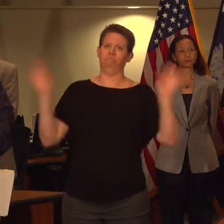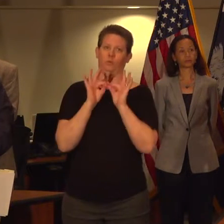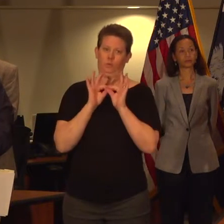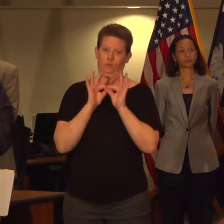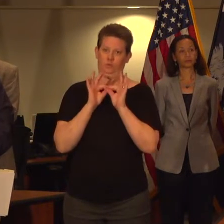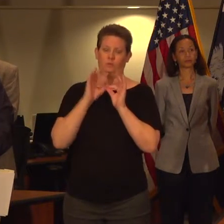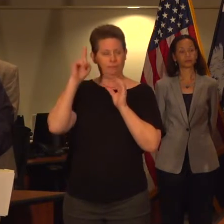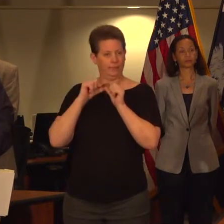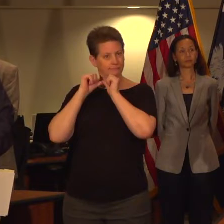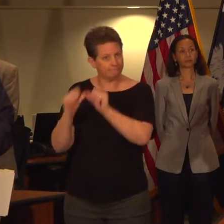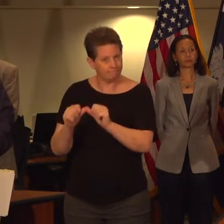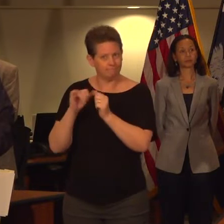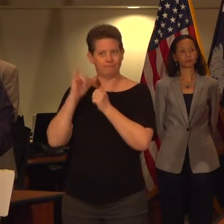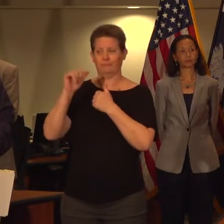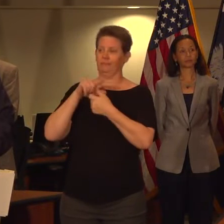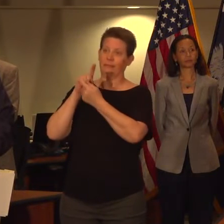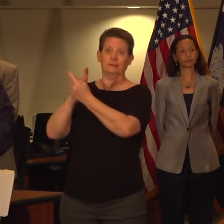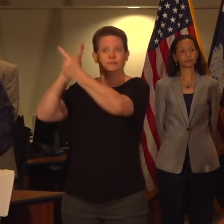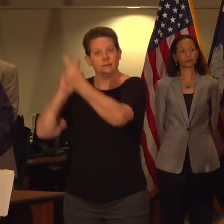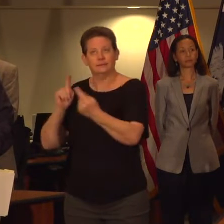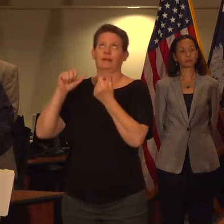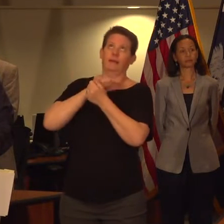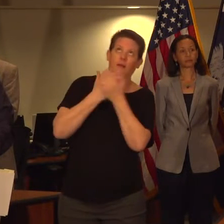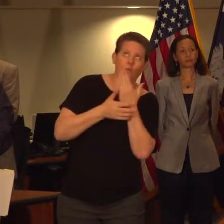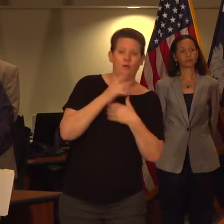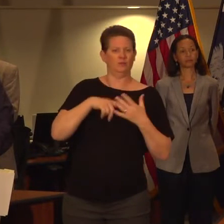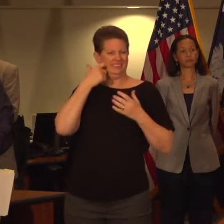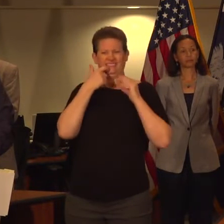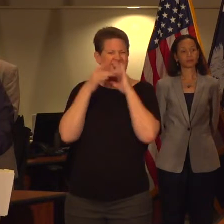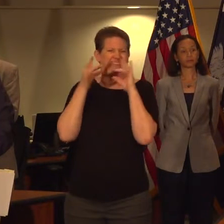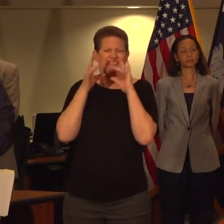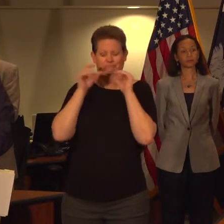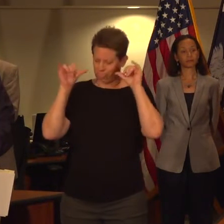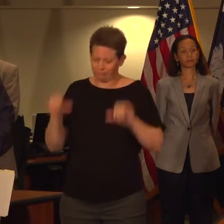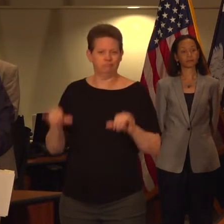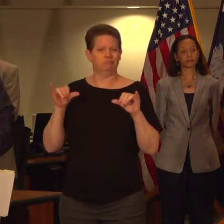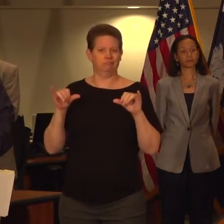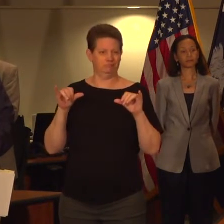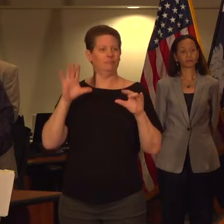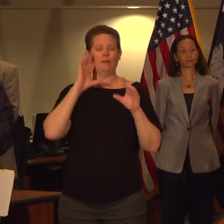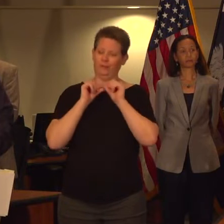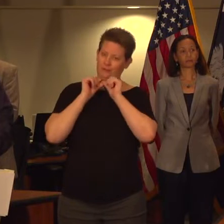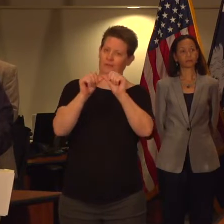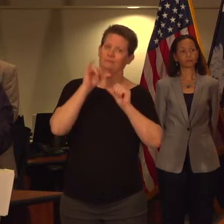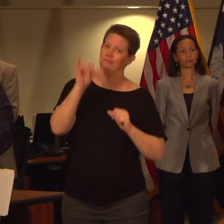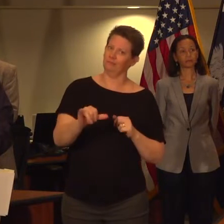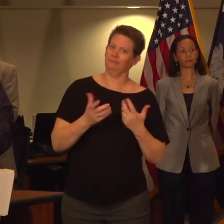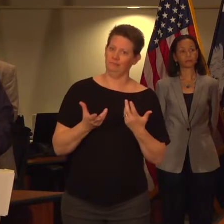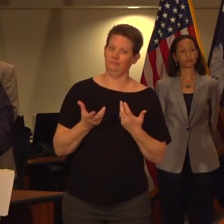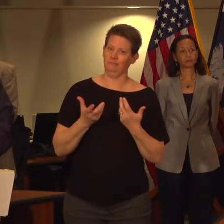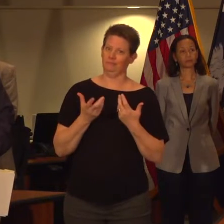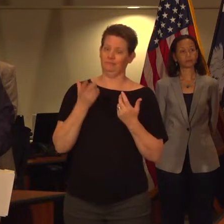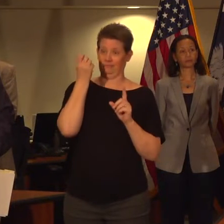must continue with the social distancing, the hand washing, and the other things that Dr. Bell mentioned. It'll be some time before we'll see which